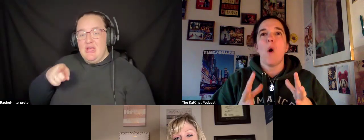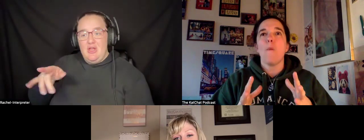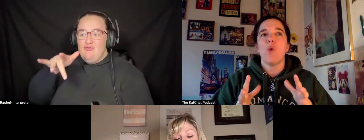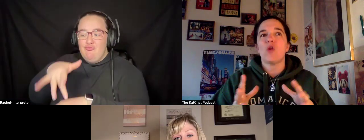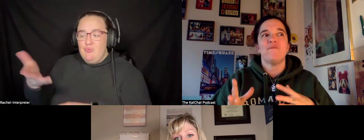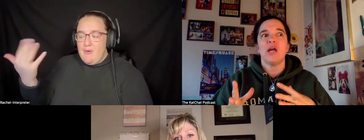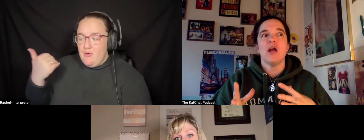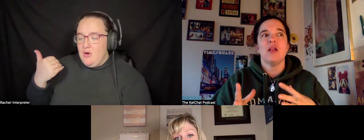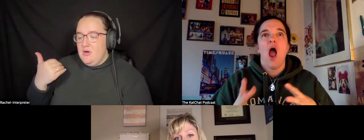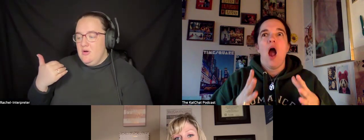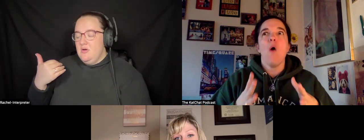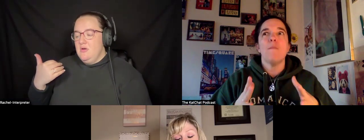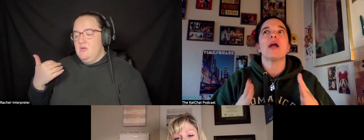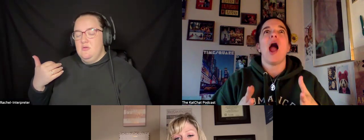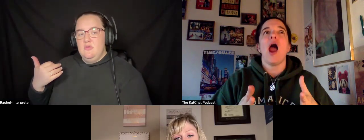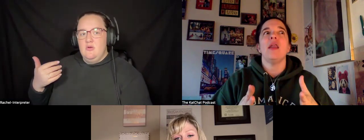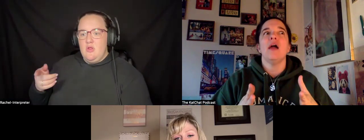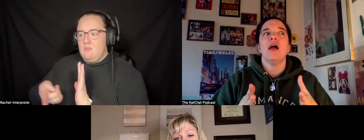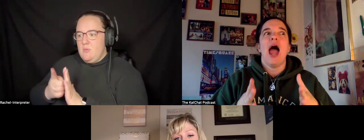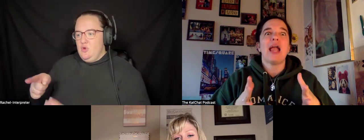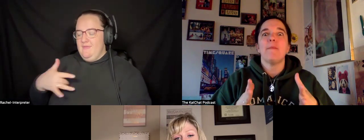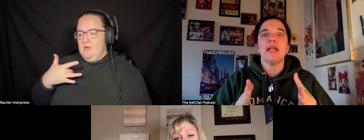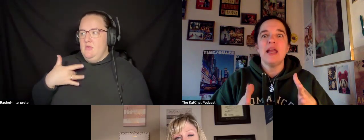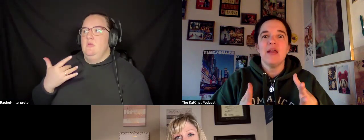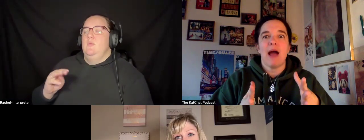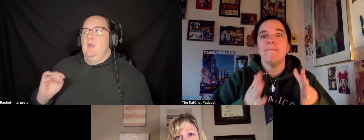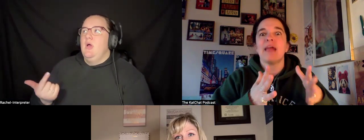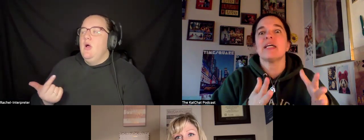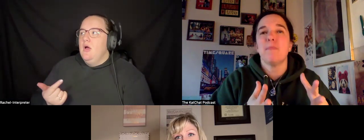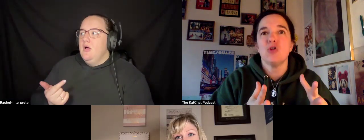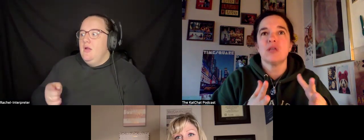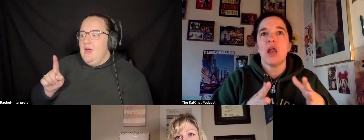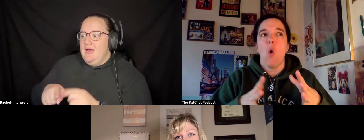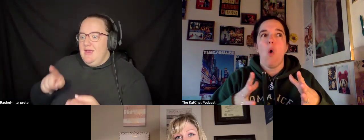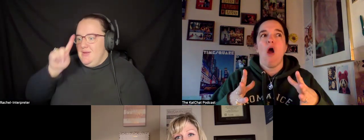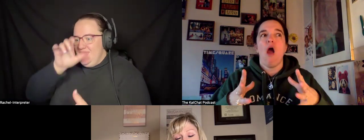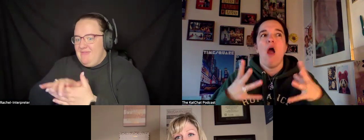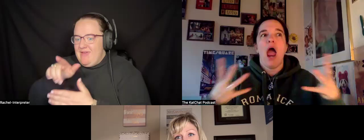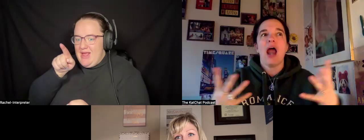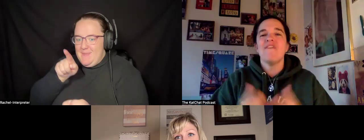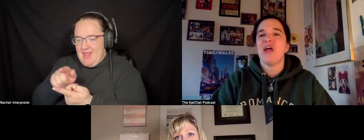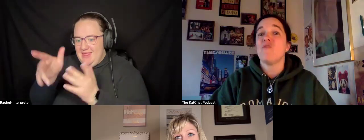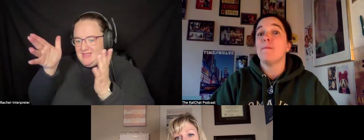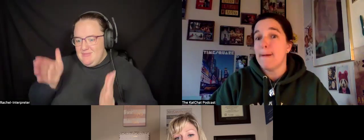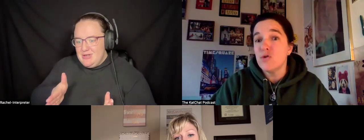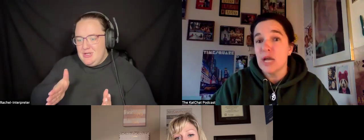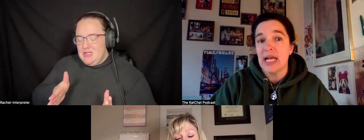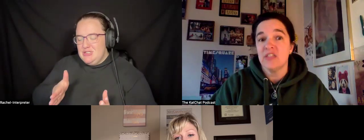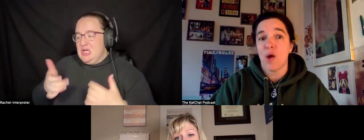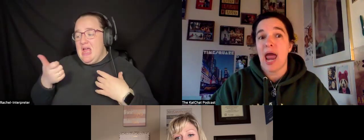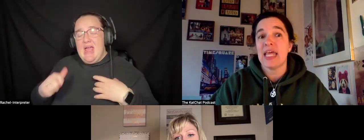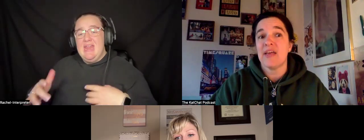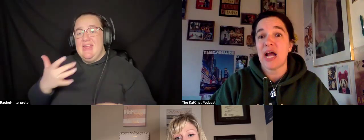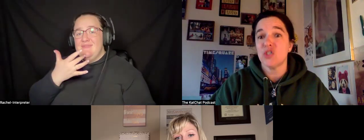And there a moment when you feel, oh my God, I can't believe I met this person, or any favorite